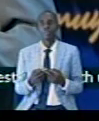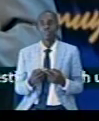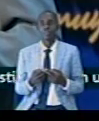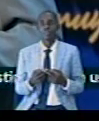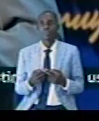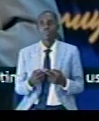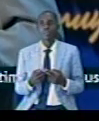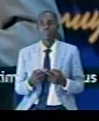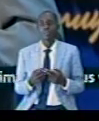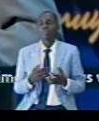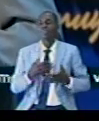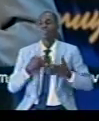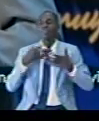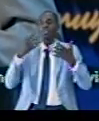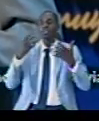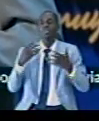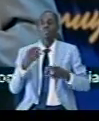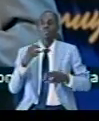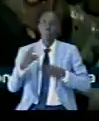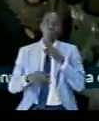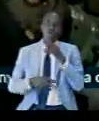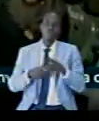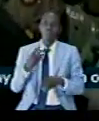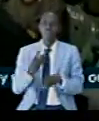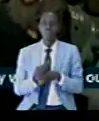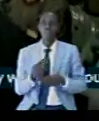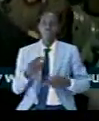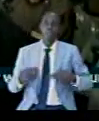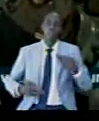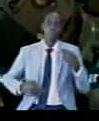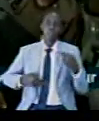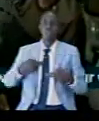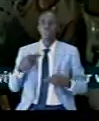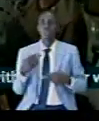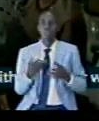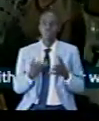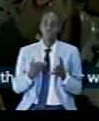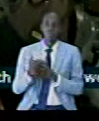shout, "Global Revival." True GCK.